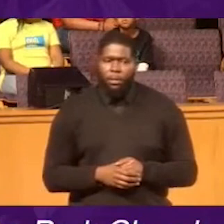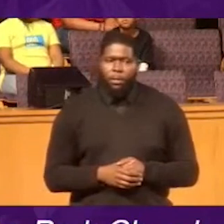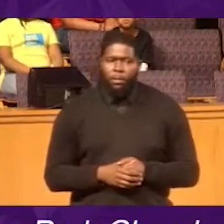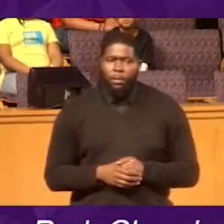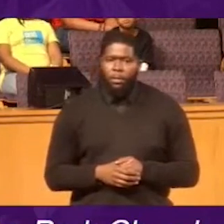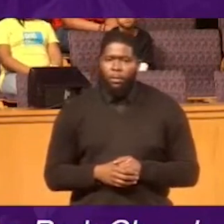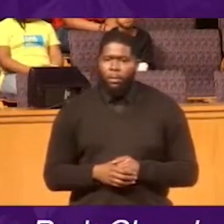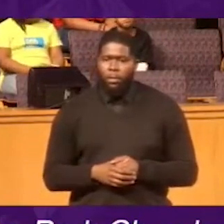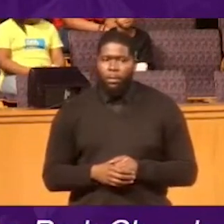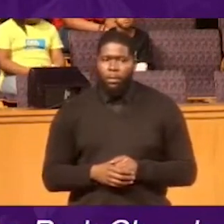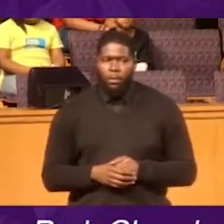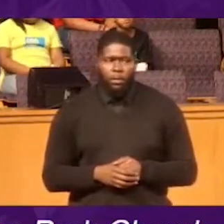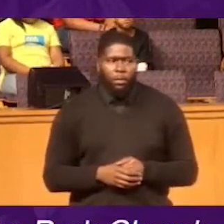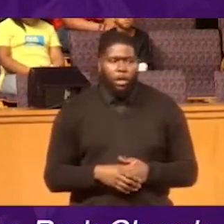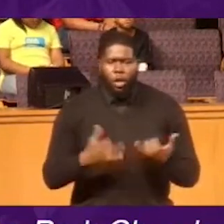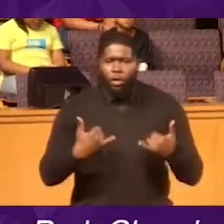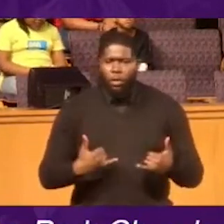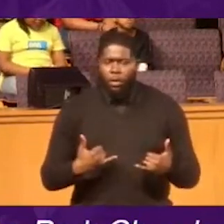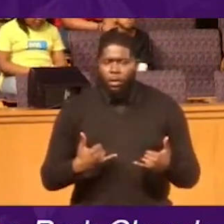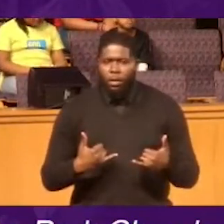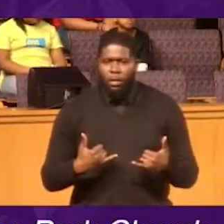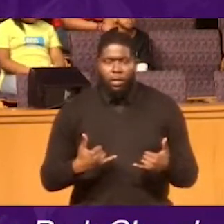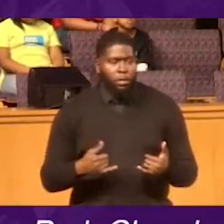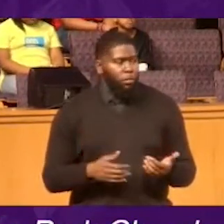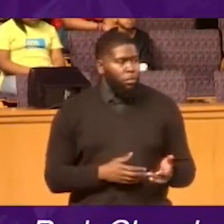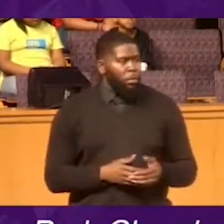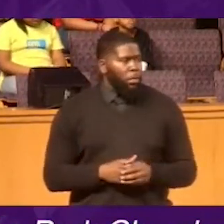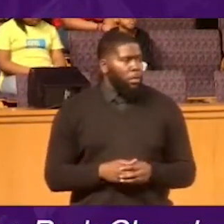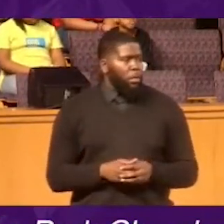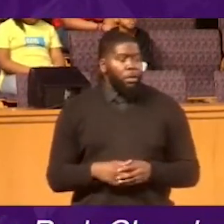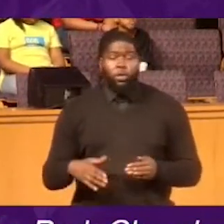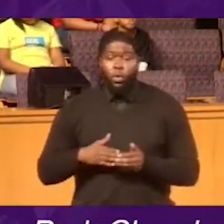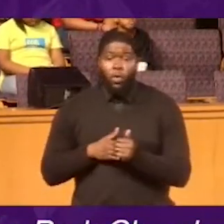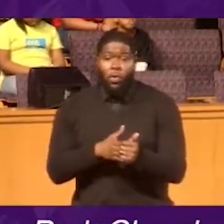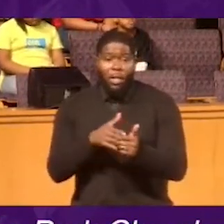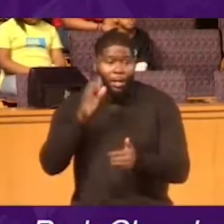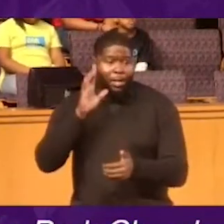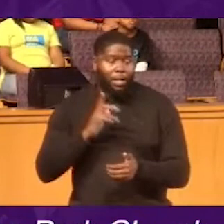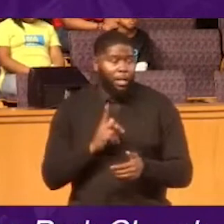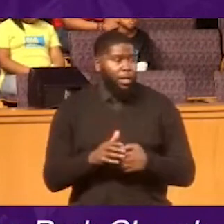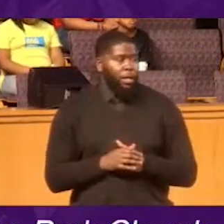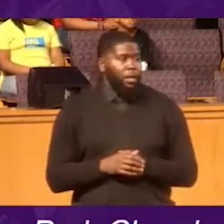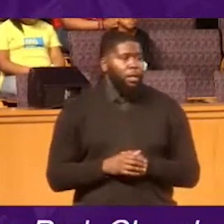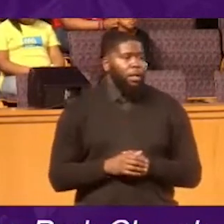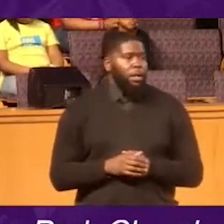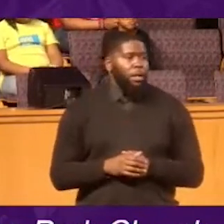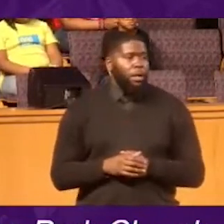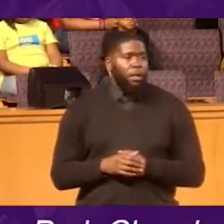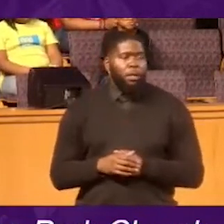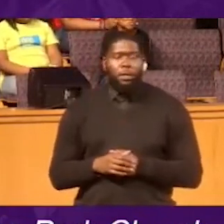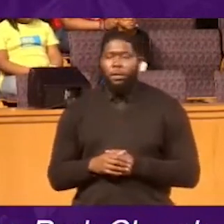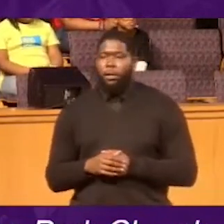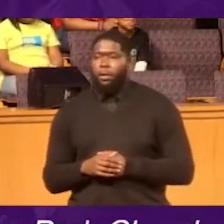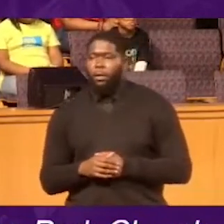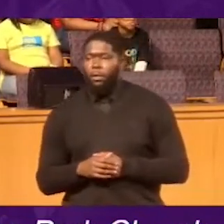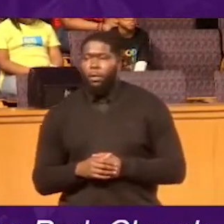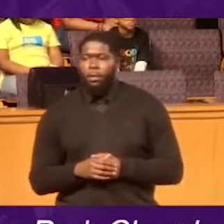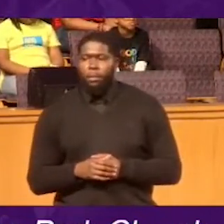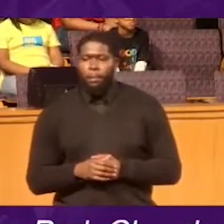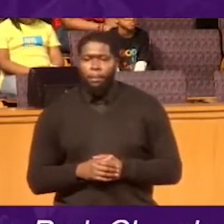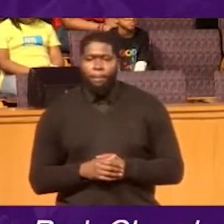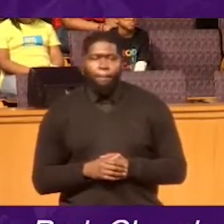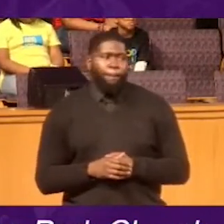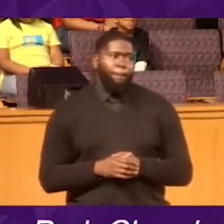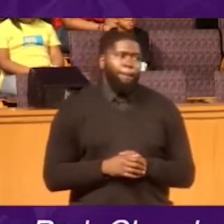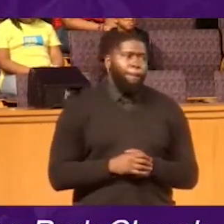Yeah, we will now have a presentation to our leading lady by Deacon Richard Nichols of